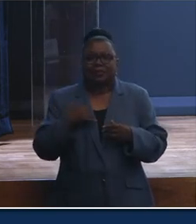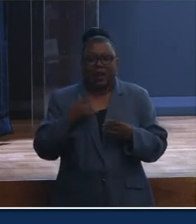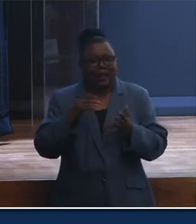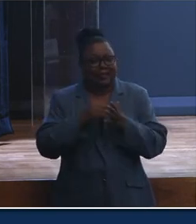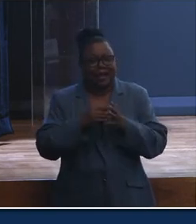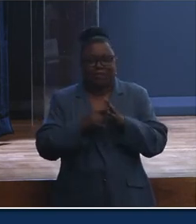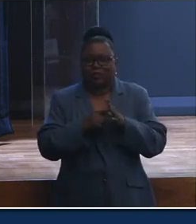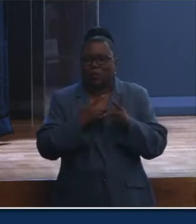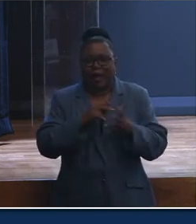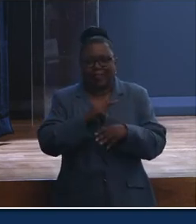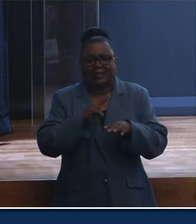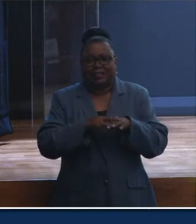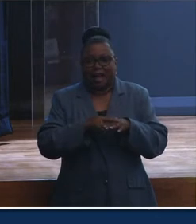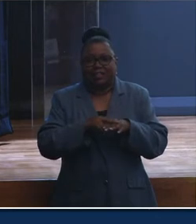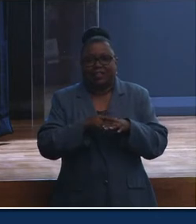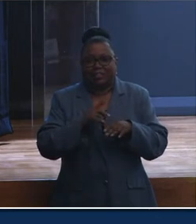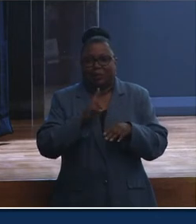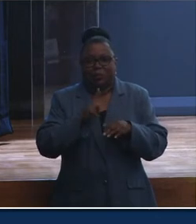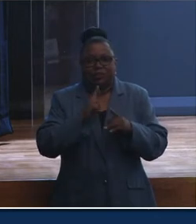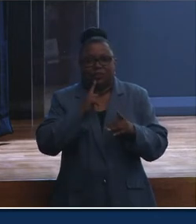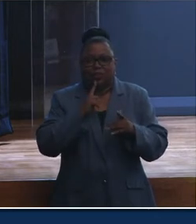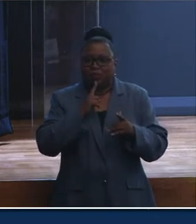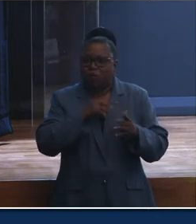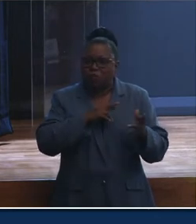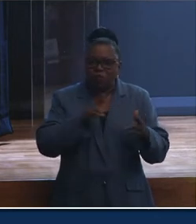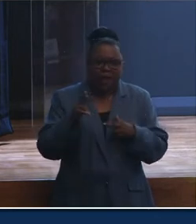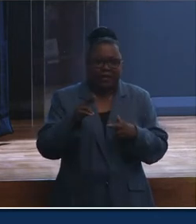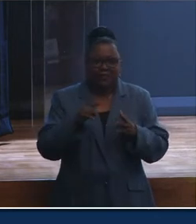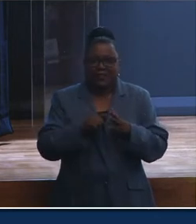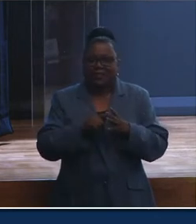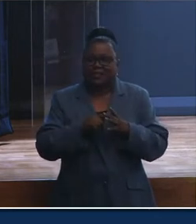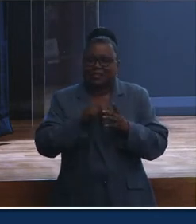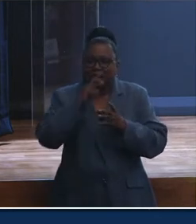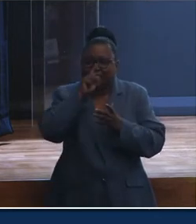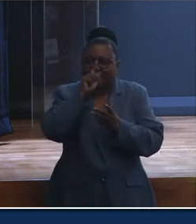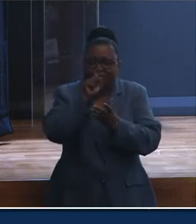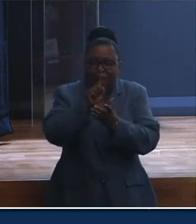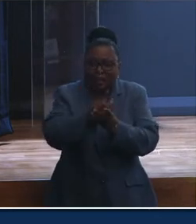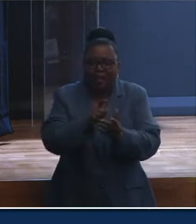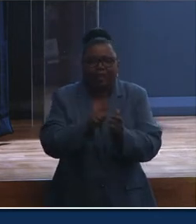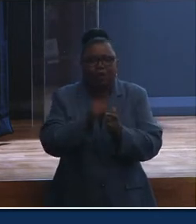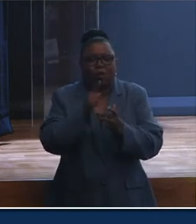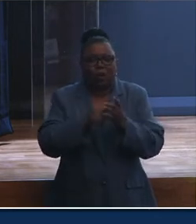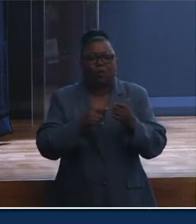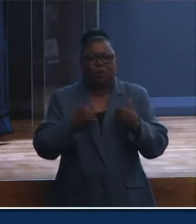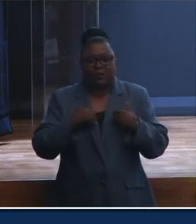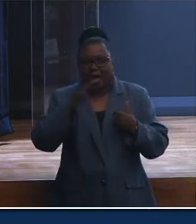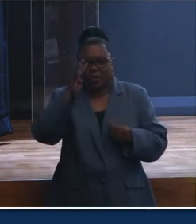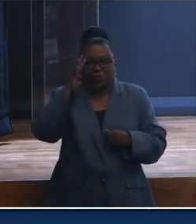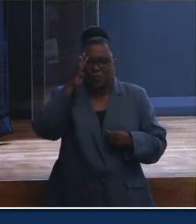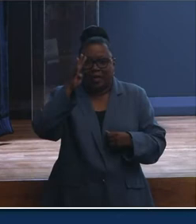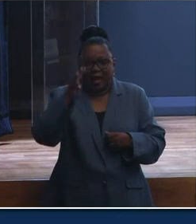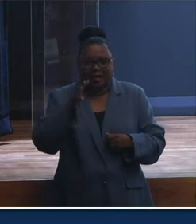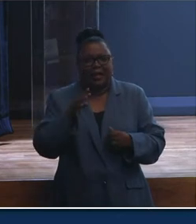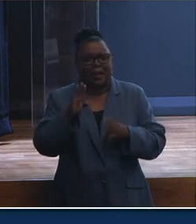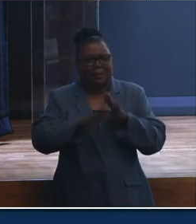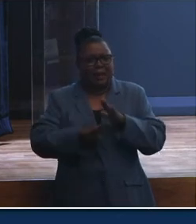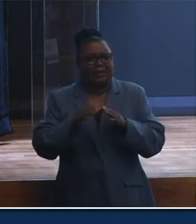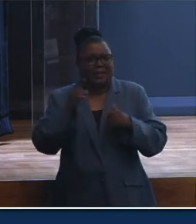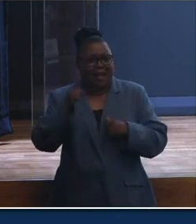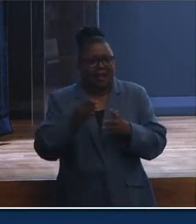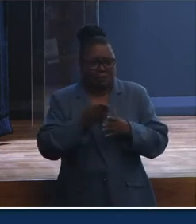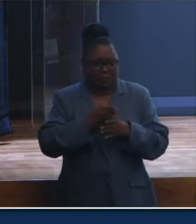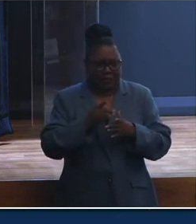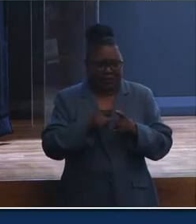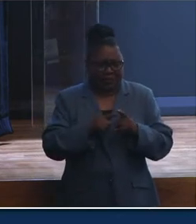that we again showed how the nation was so ready for this and falling in love with what we had created basically halfway